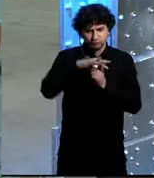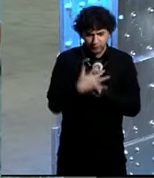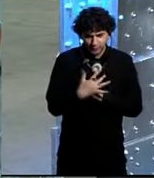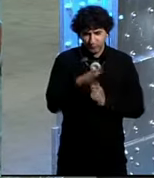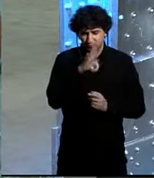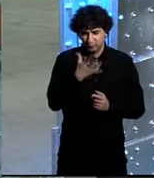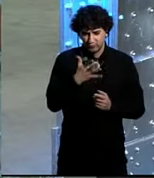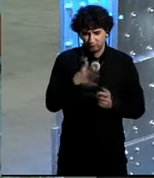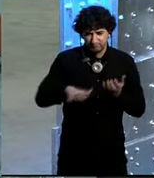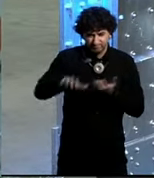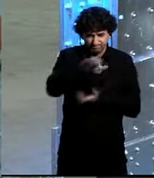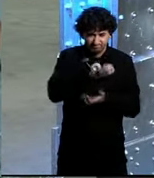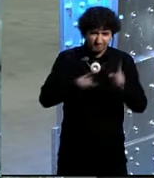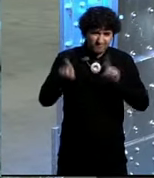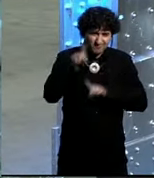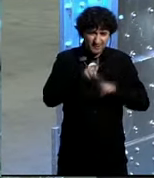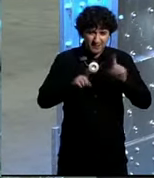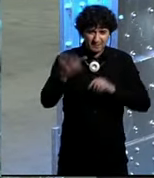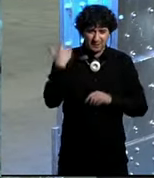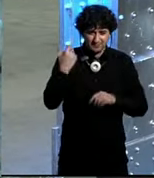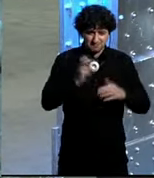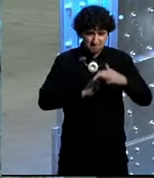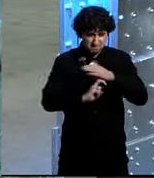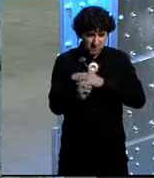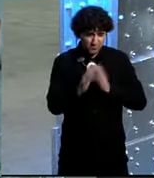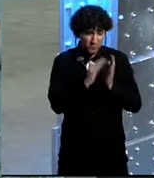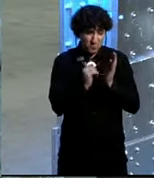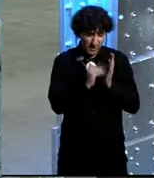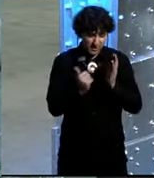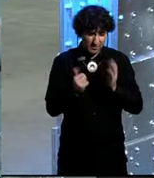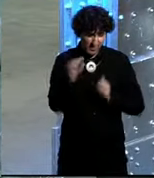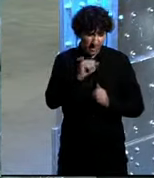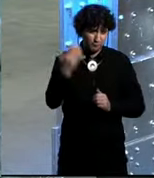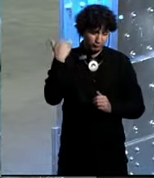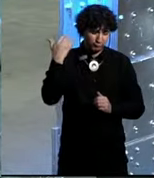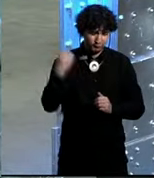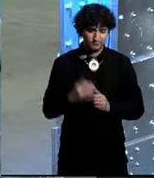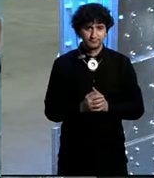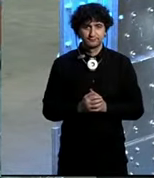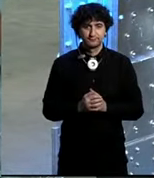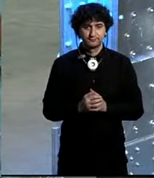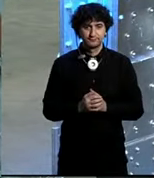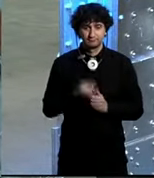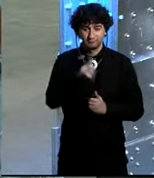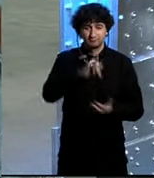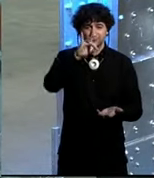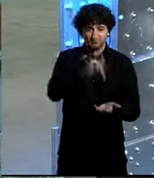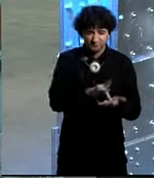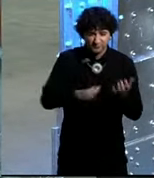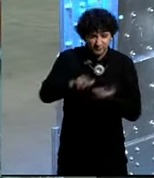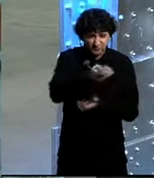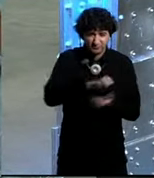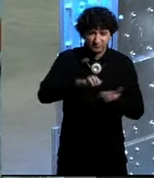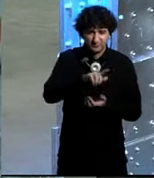And there were also cases regarding the underground system in Valencia,